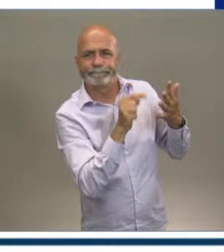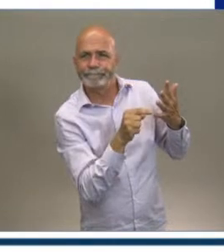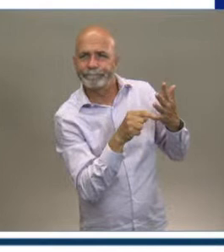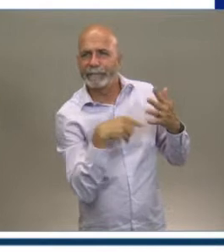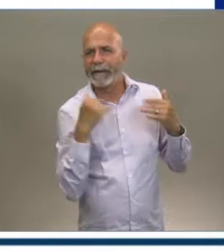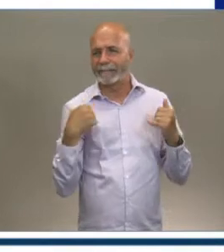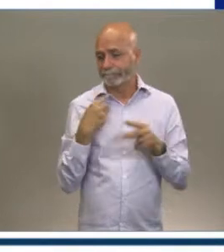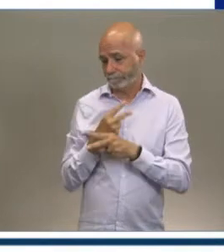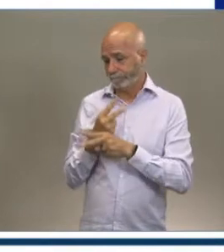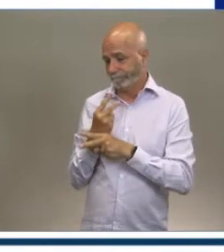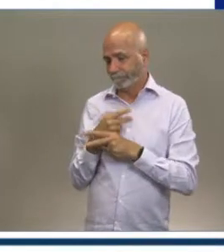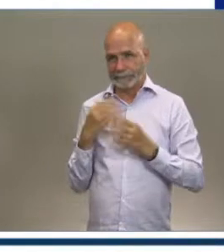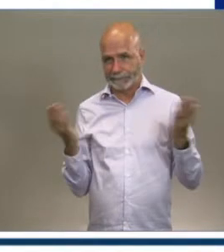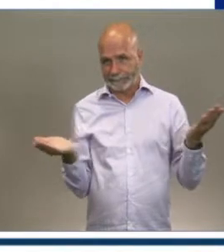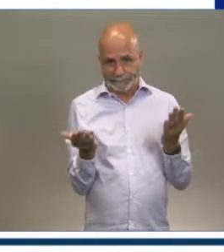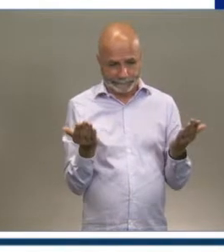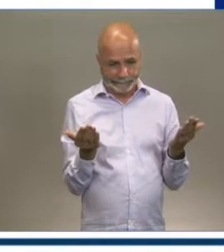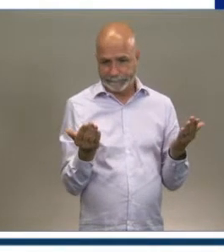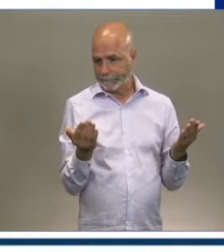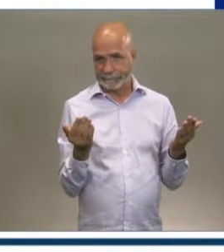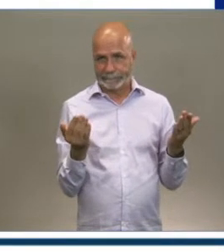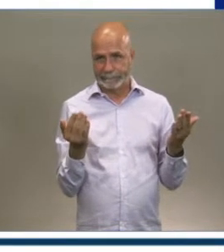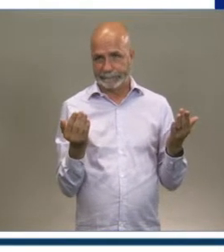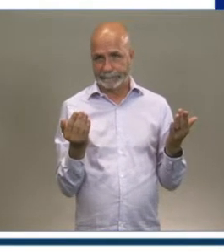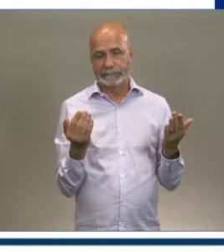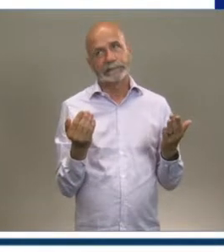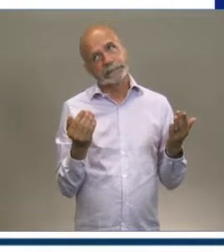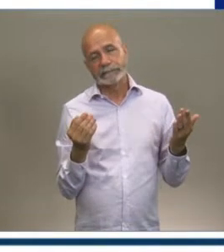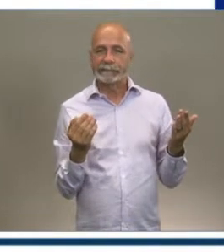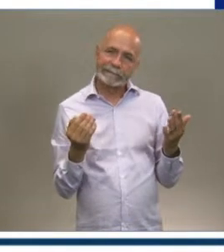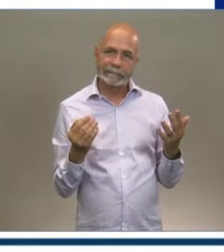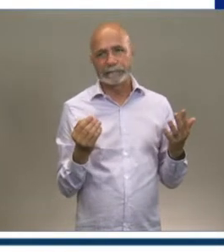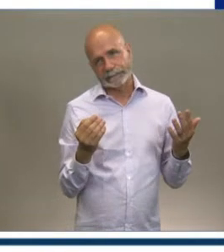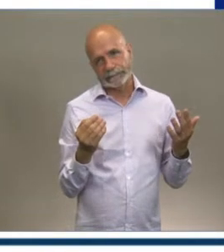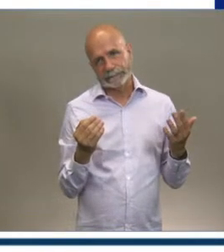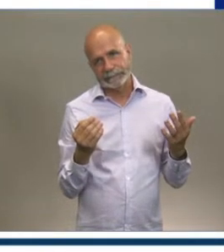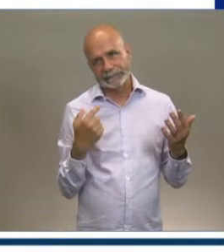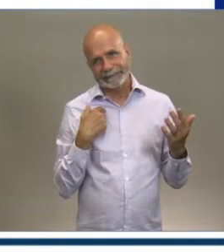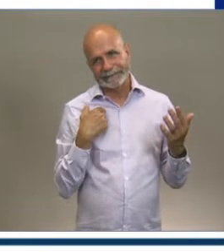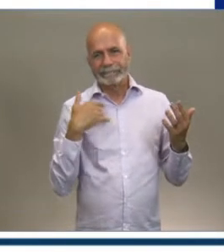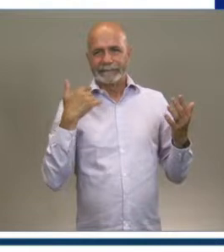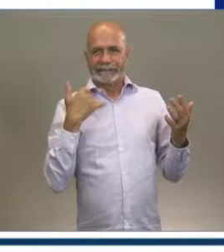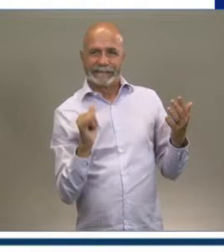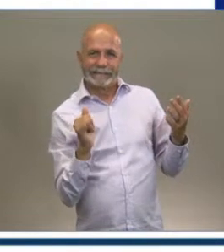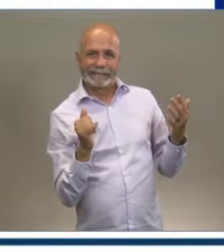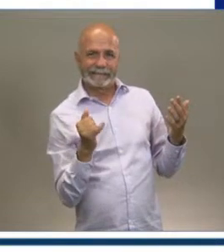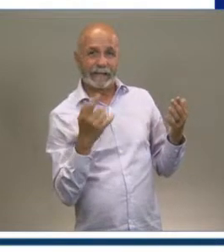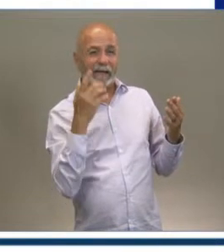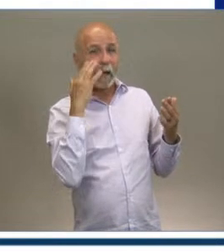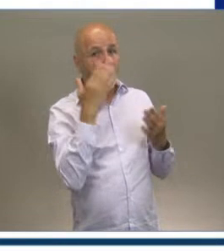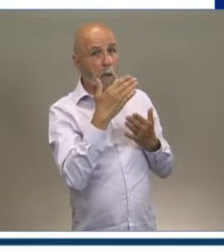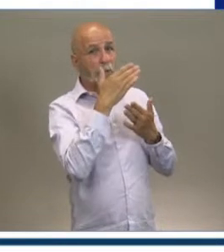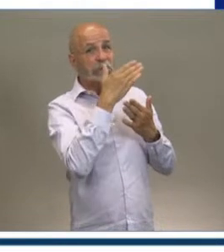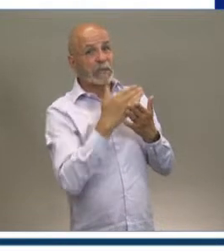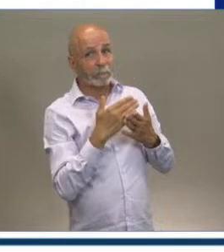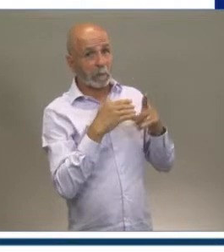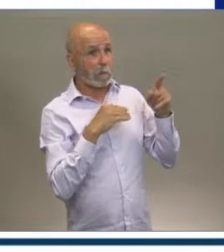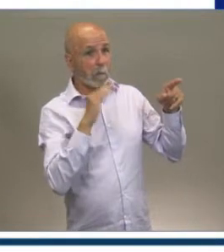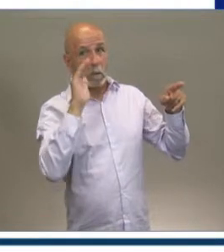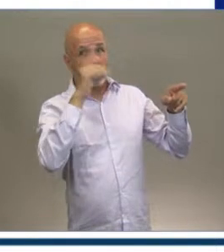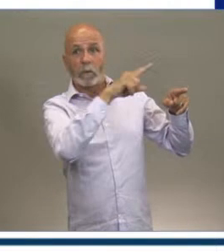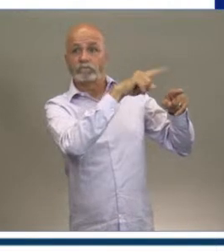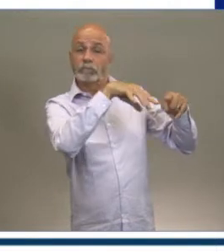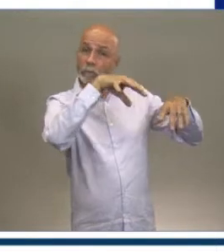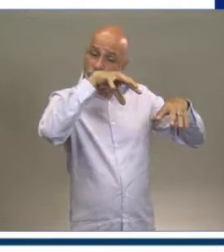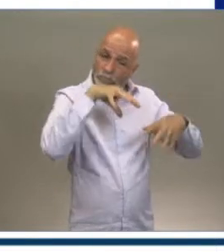said last week that we would be looking at that. There are some that chose to take chances that Wednesday we would have no restrictions